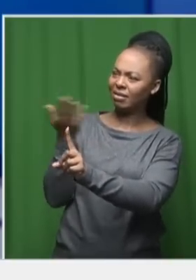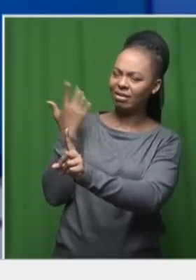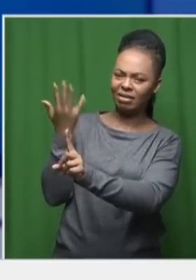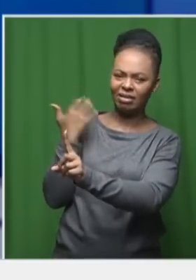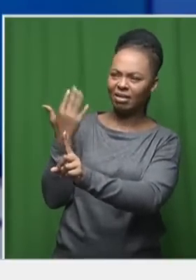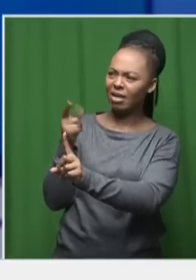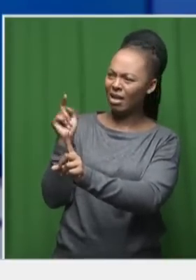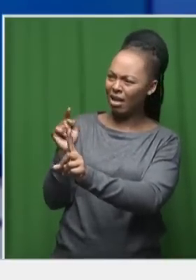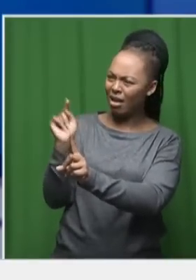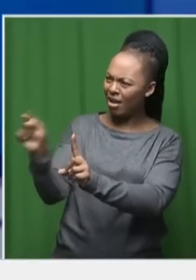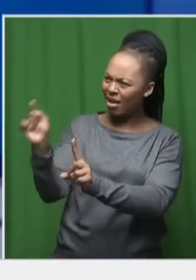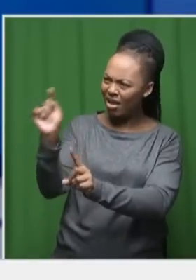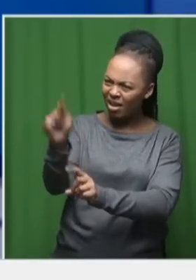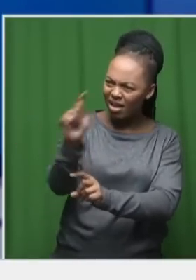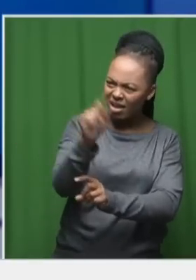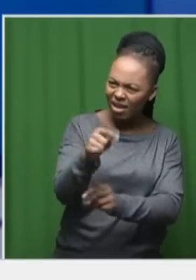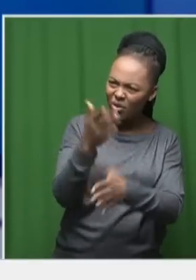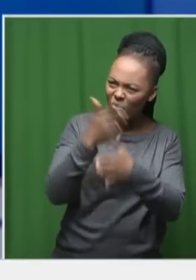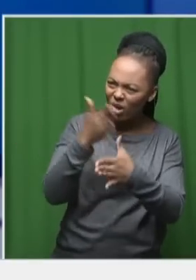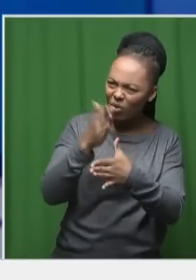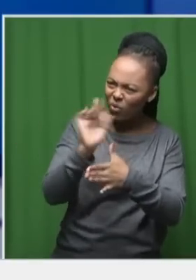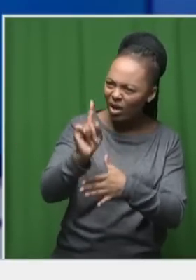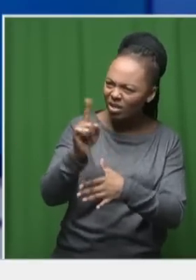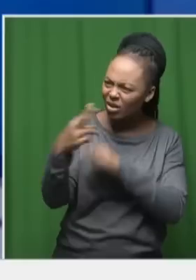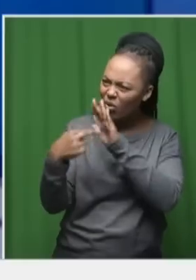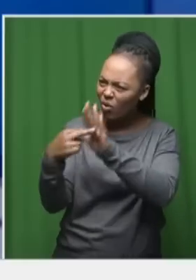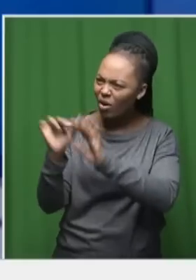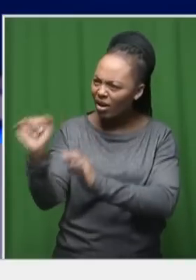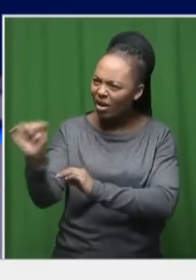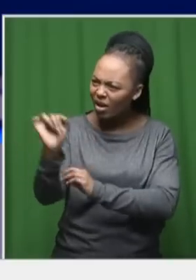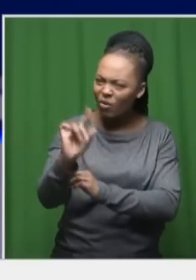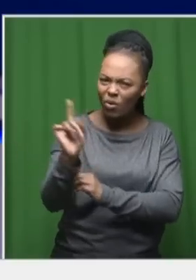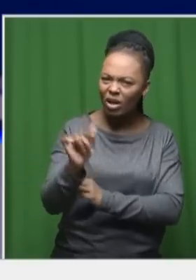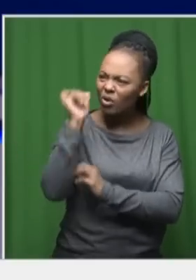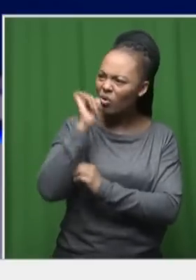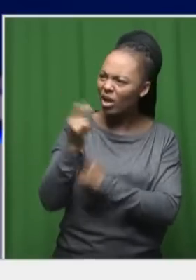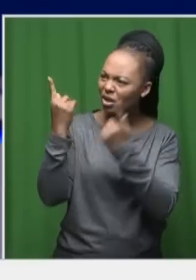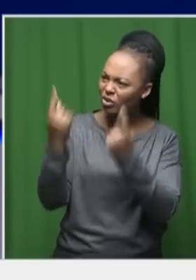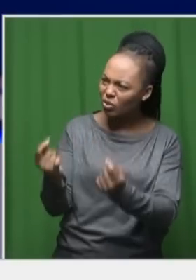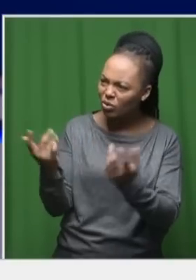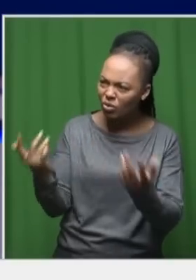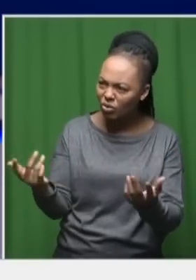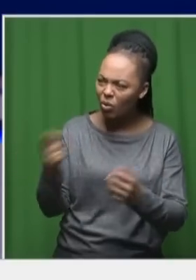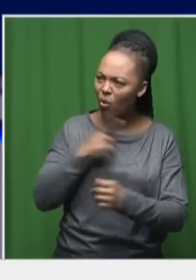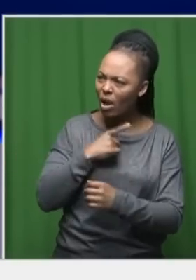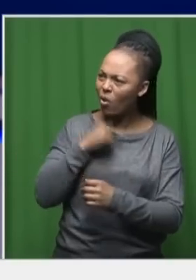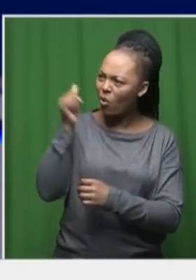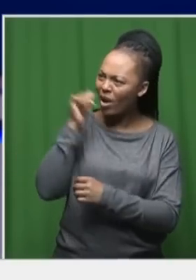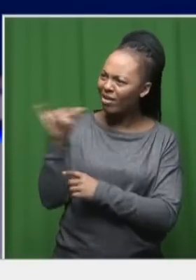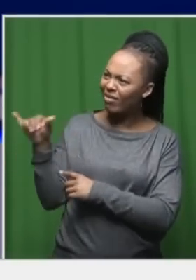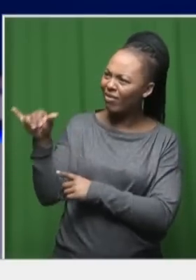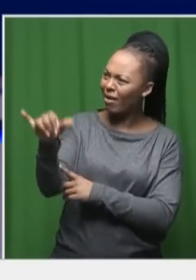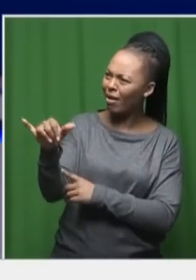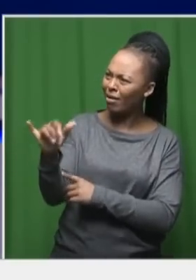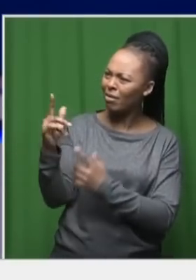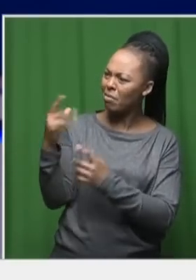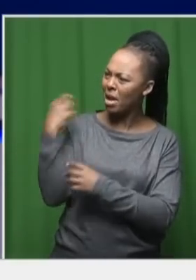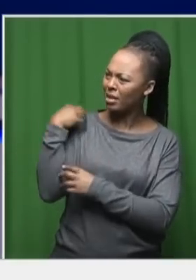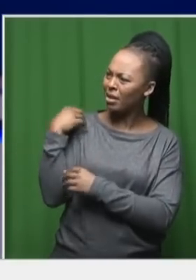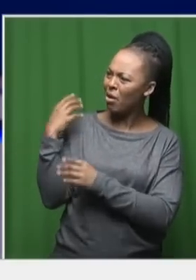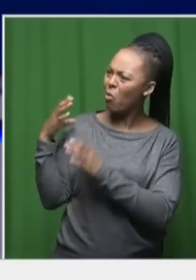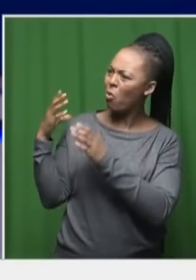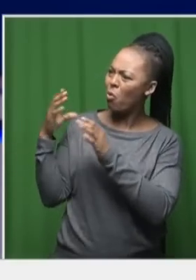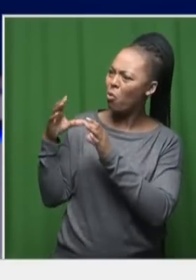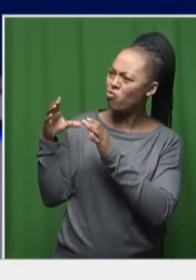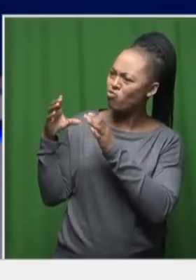does what and when do they do all of these things? No, and it is, and it's always sad because when we have to cite examples. I remember living in Germany when